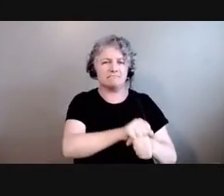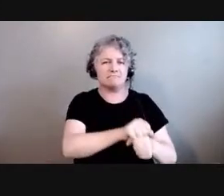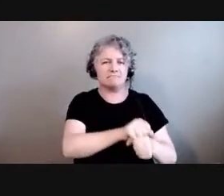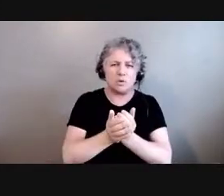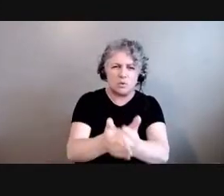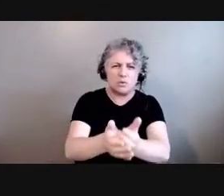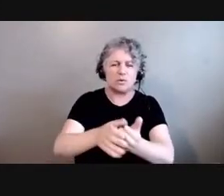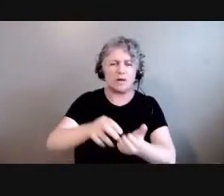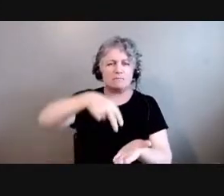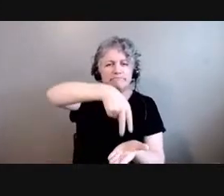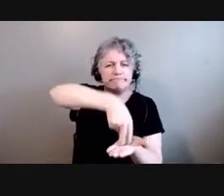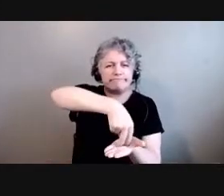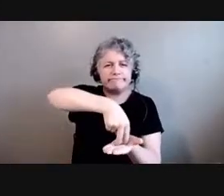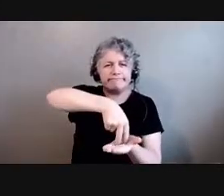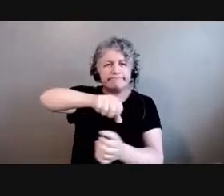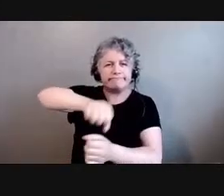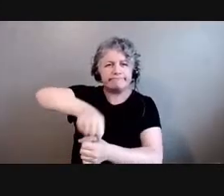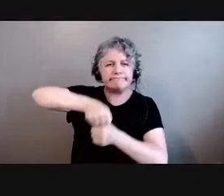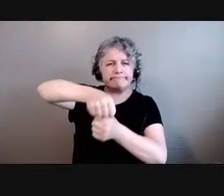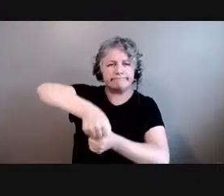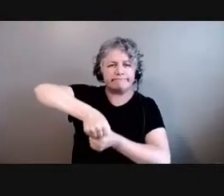work.